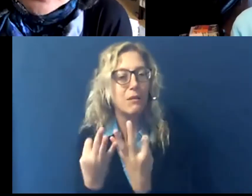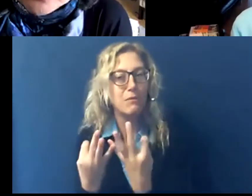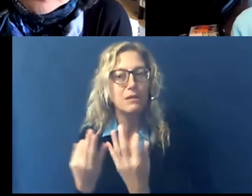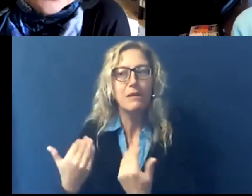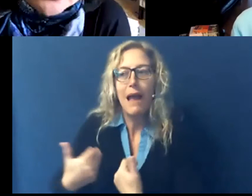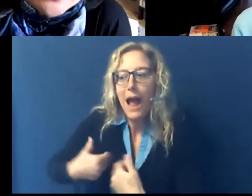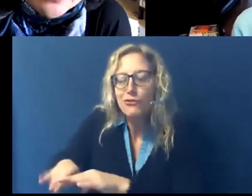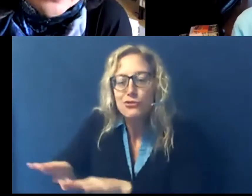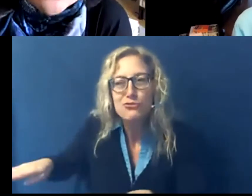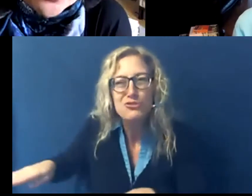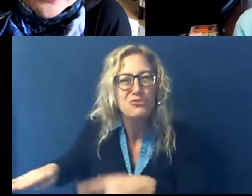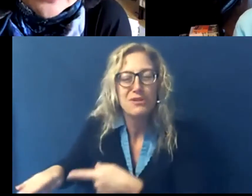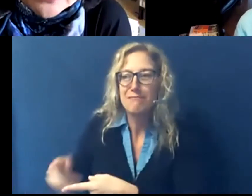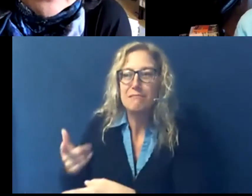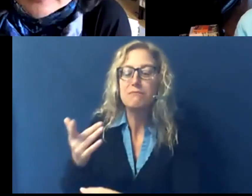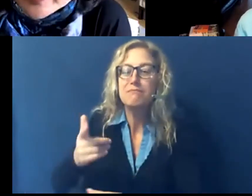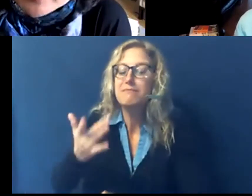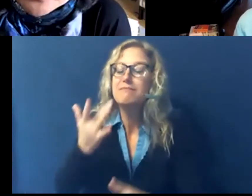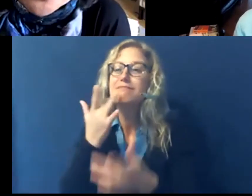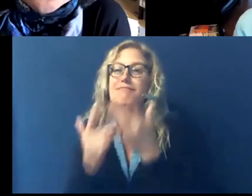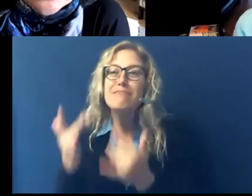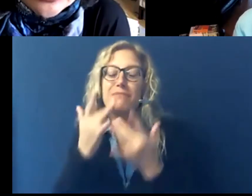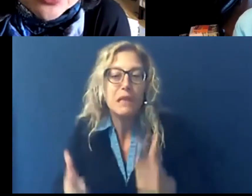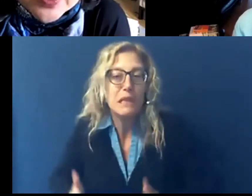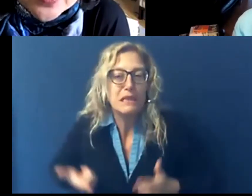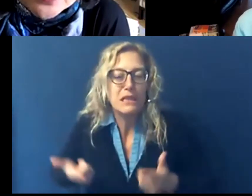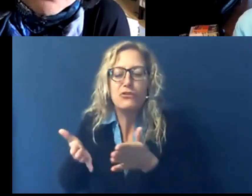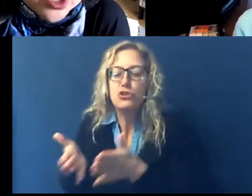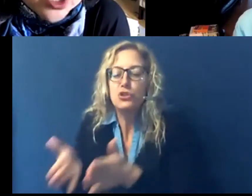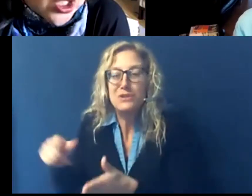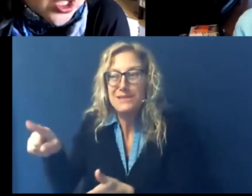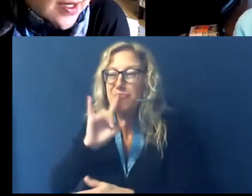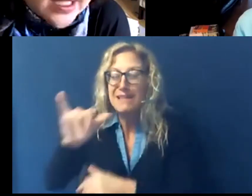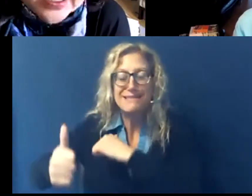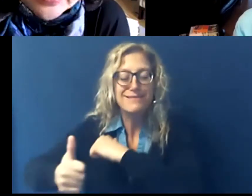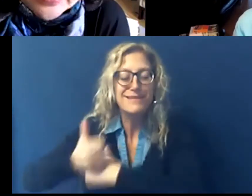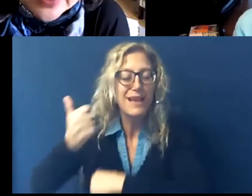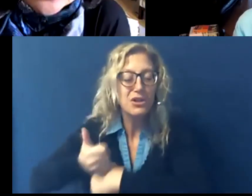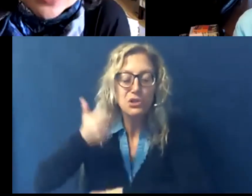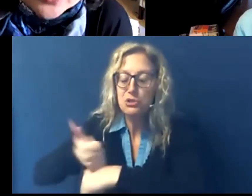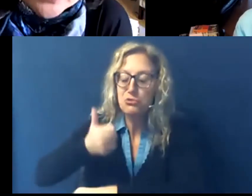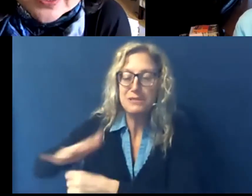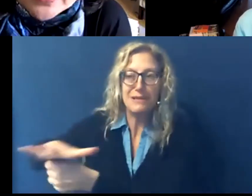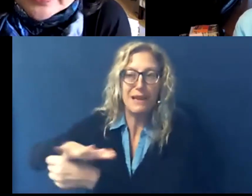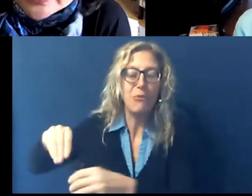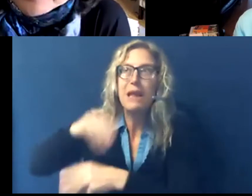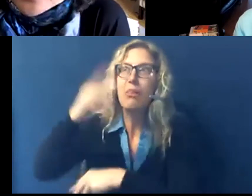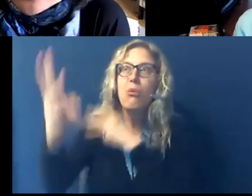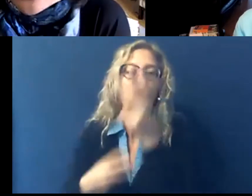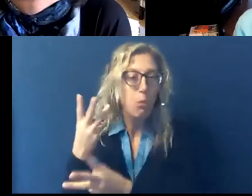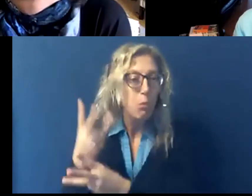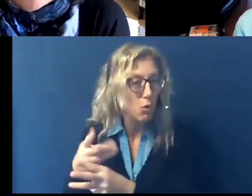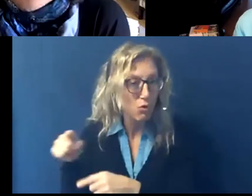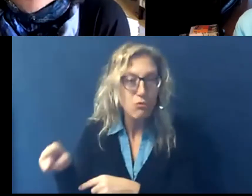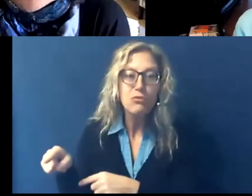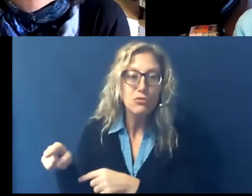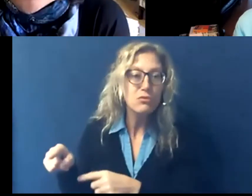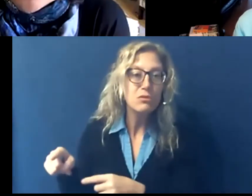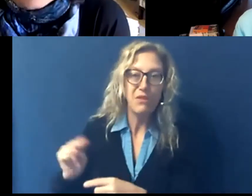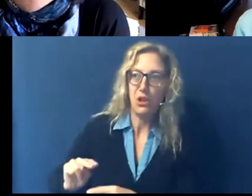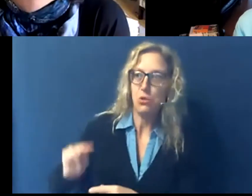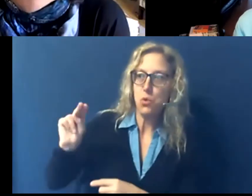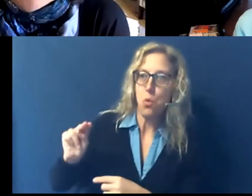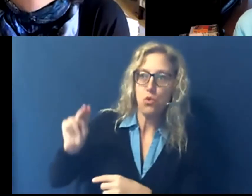children who are literally living in the streets of some of the most dangerous regions in the world at the